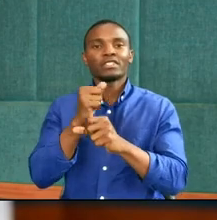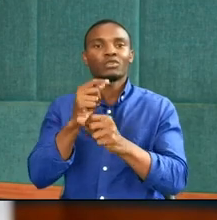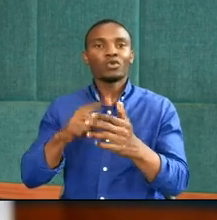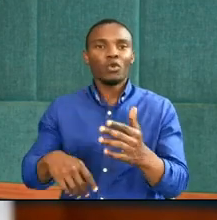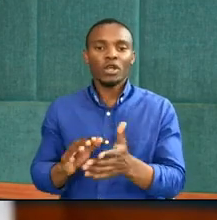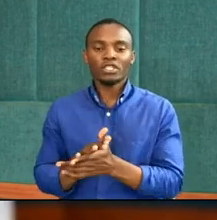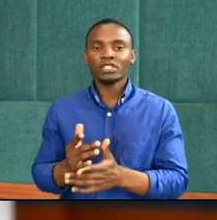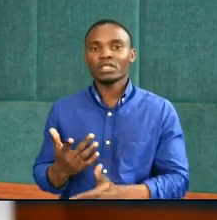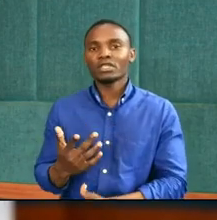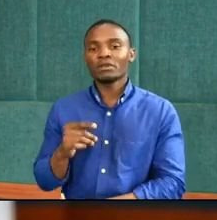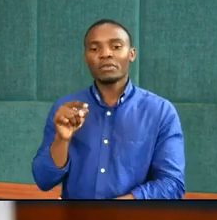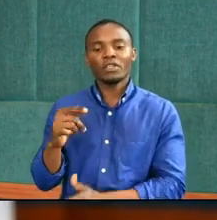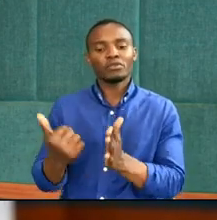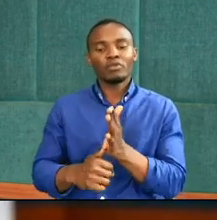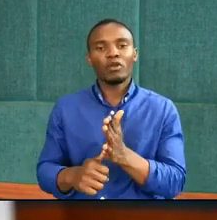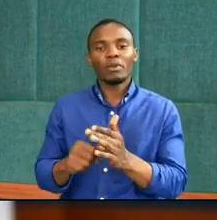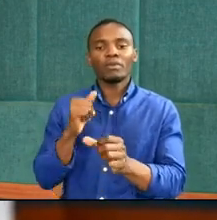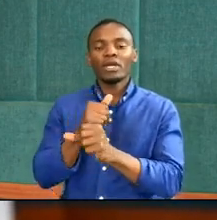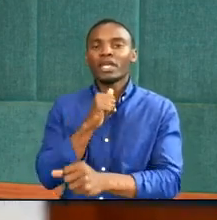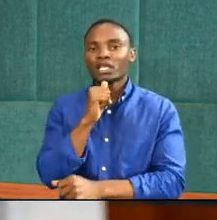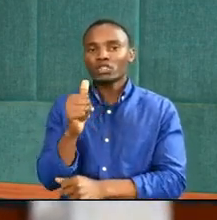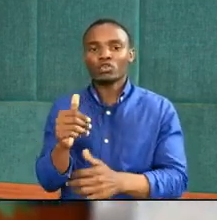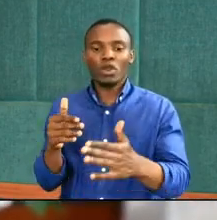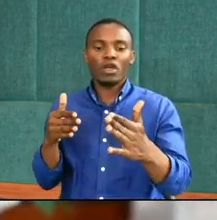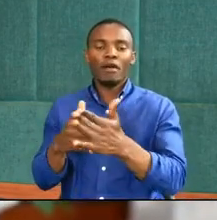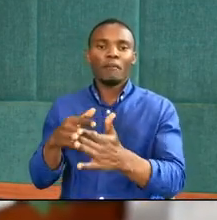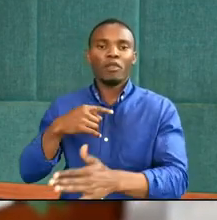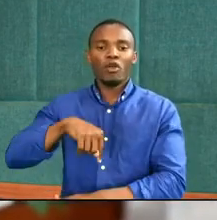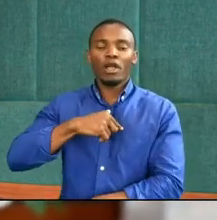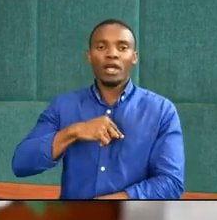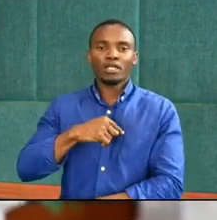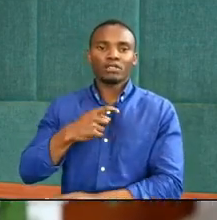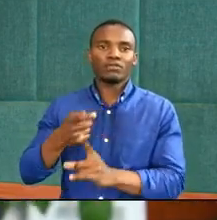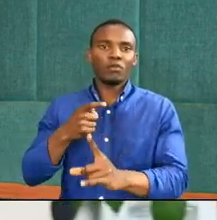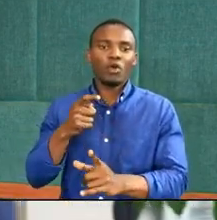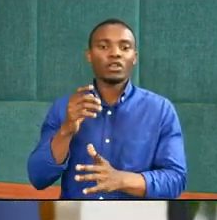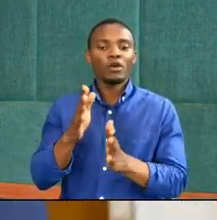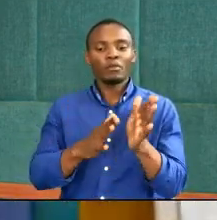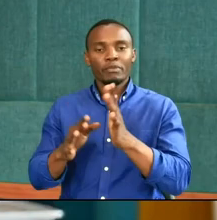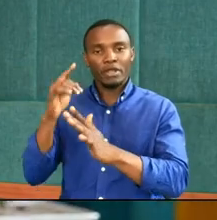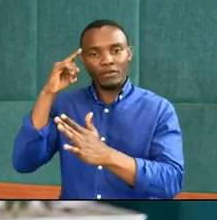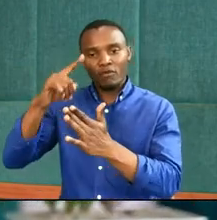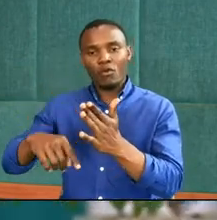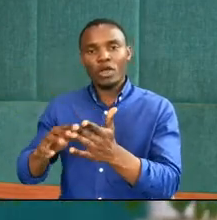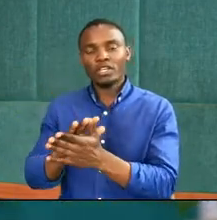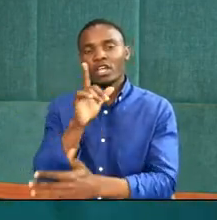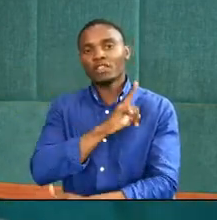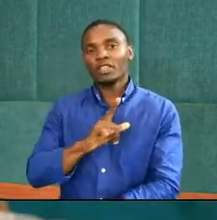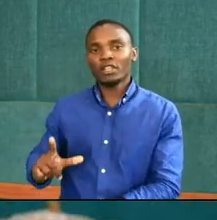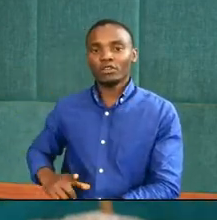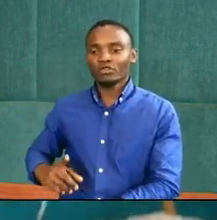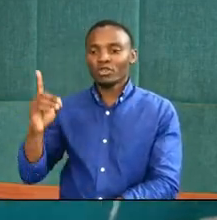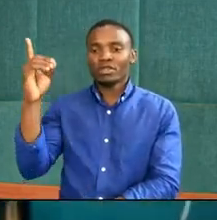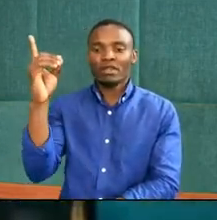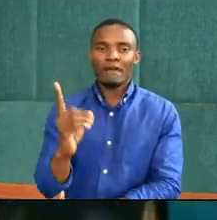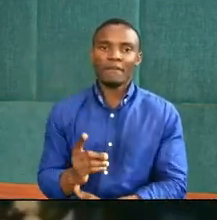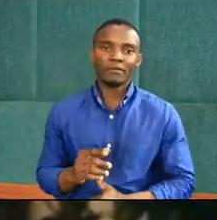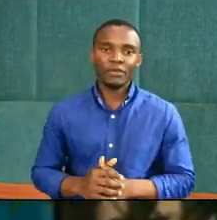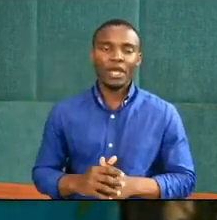from being ready when the Lord comes. Is that all right? Problems, big problems.